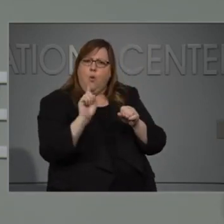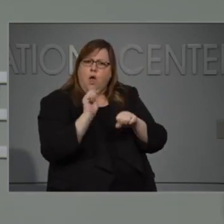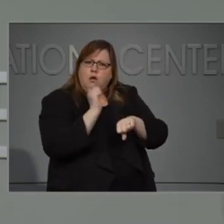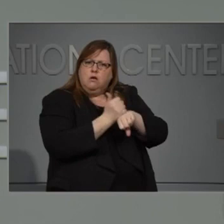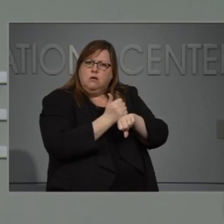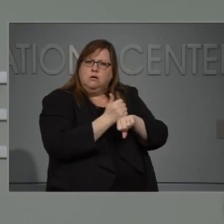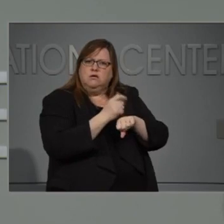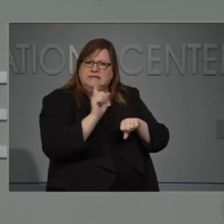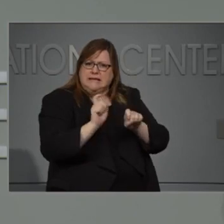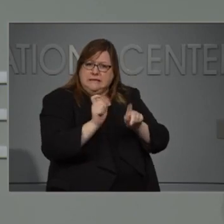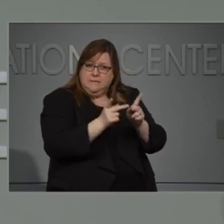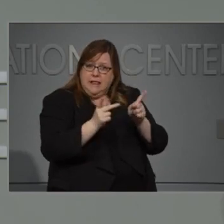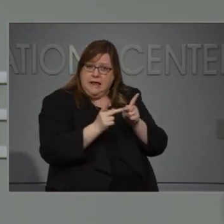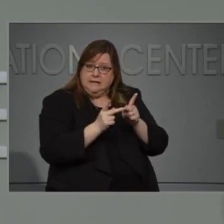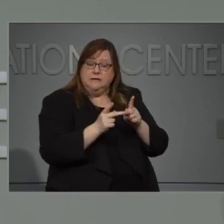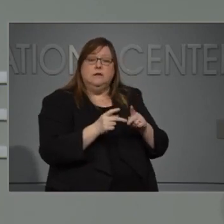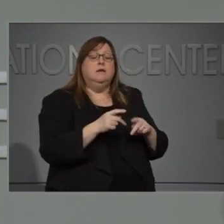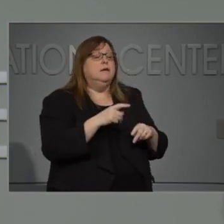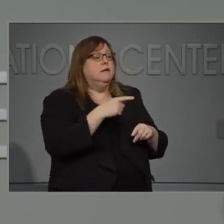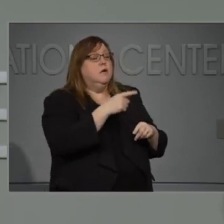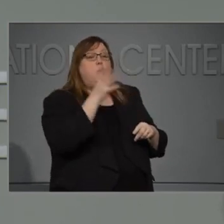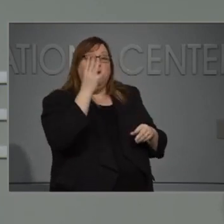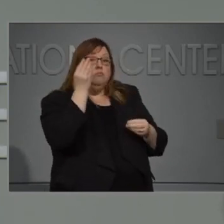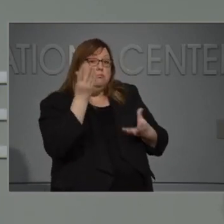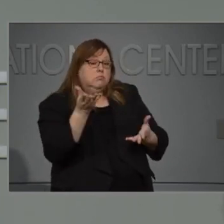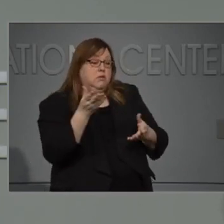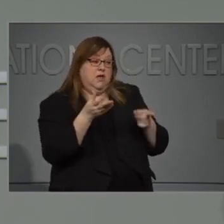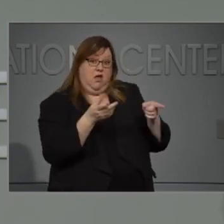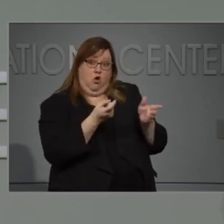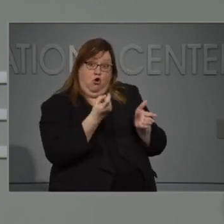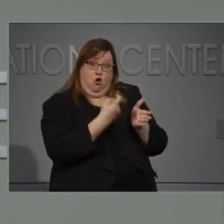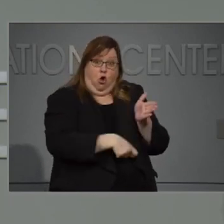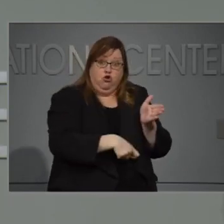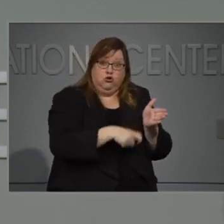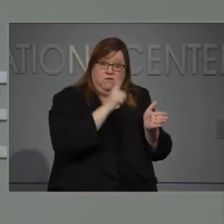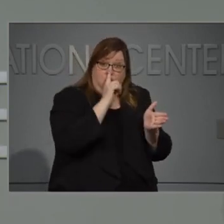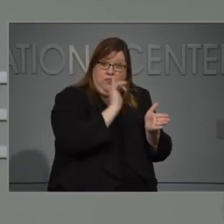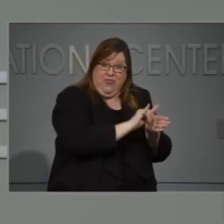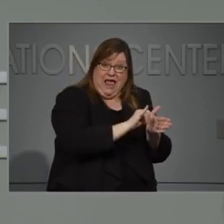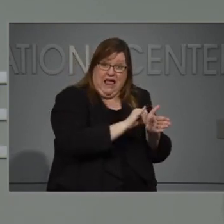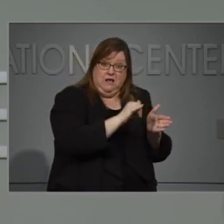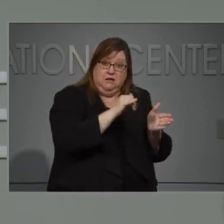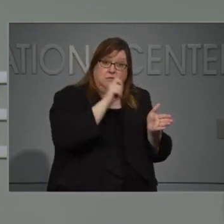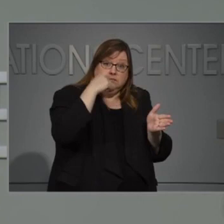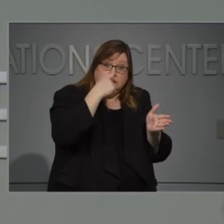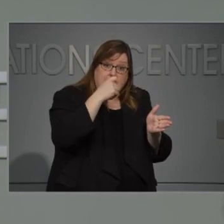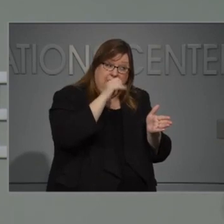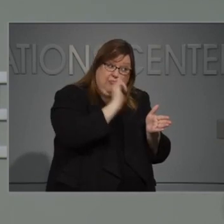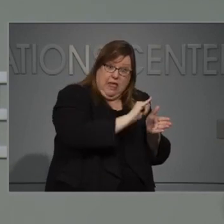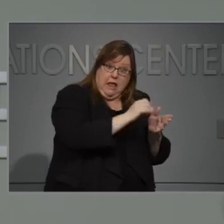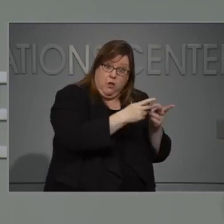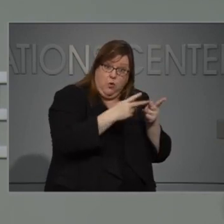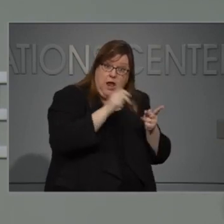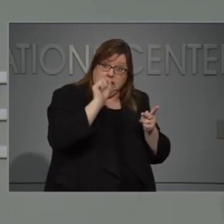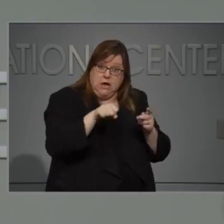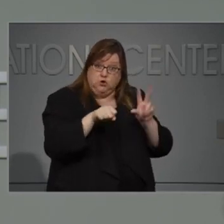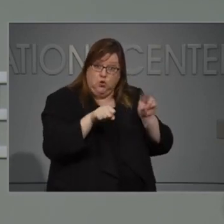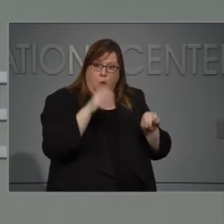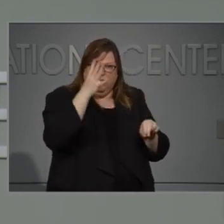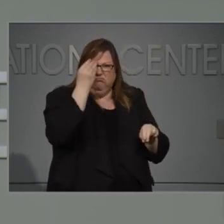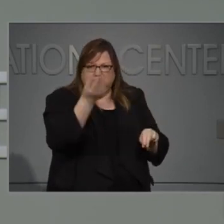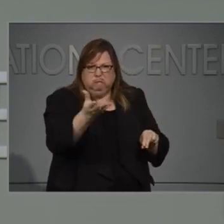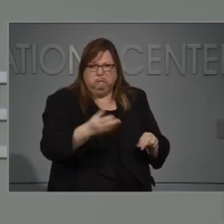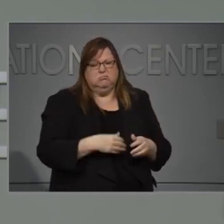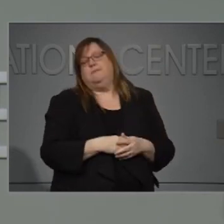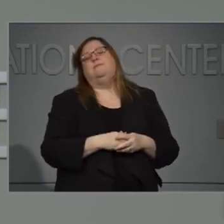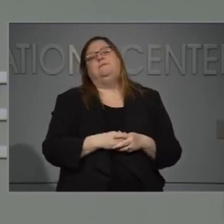That information will include whether or not there is a cost for testing at that location. As I mentioned, all of our